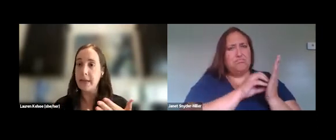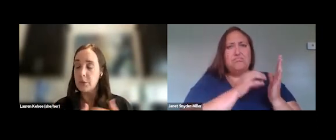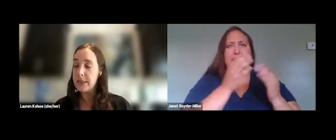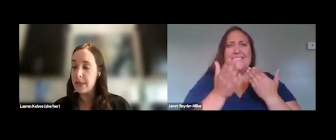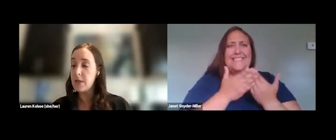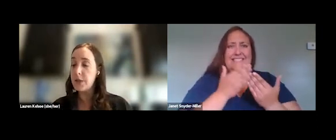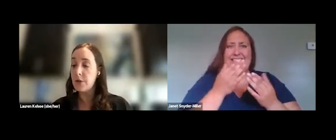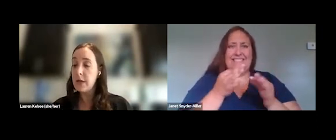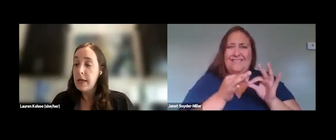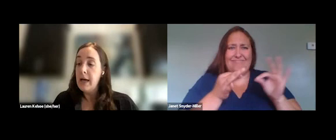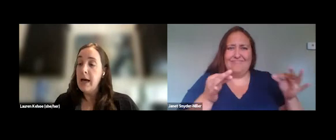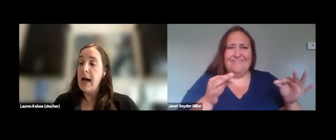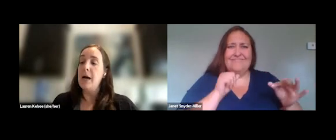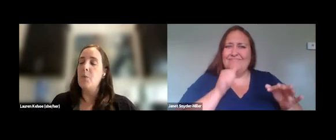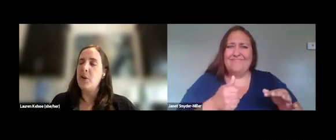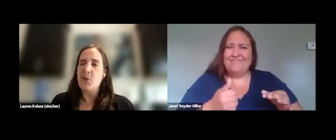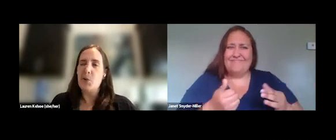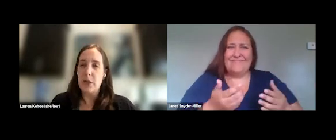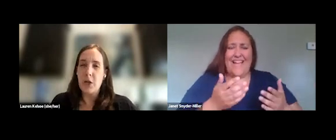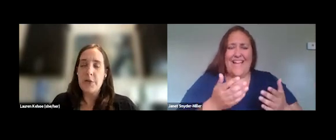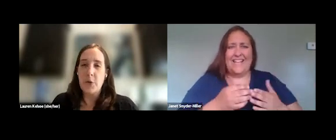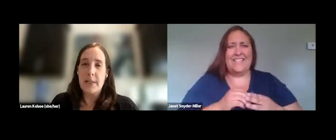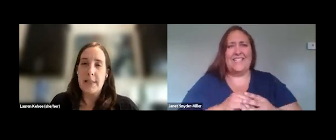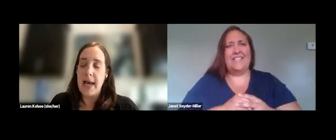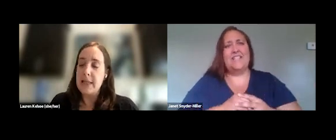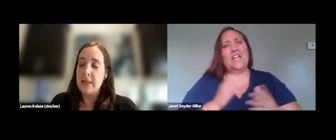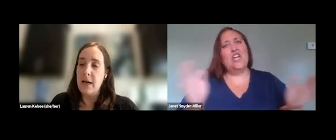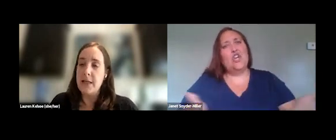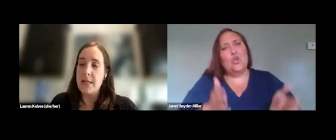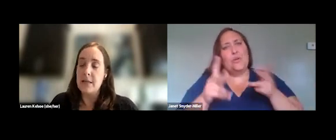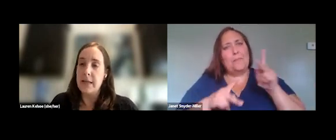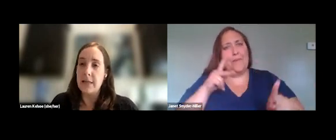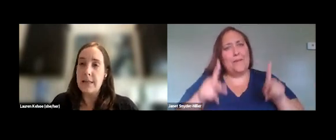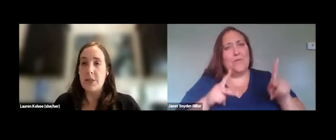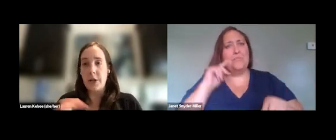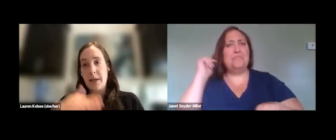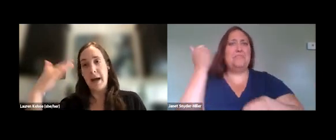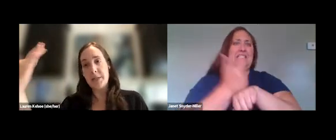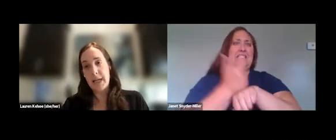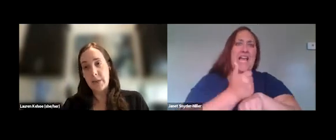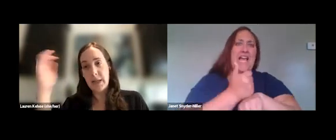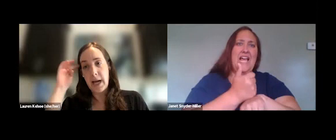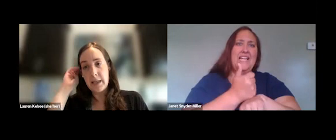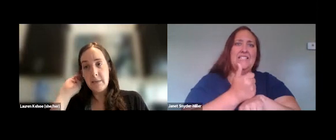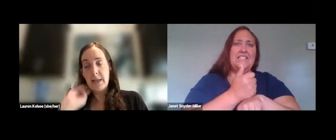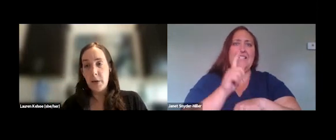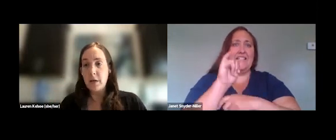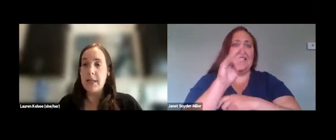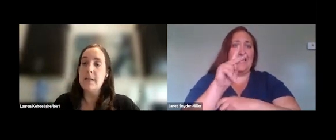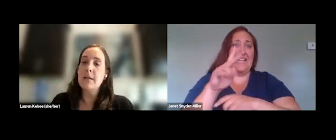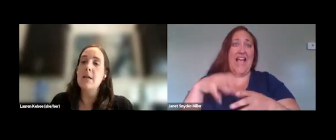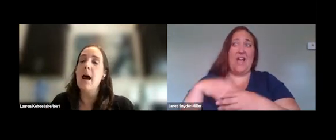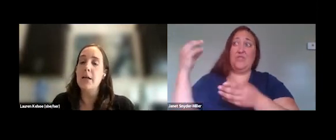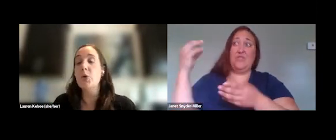what that link will be taking you to. We also encourage folks to set any links that took them outside of the guide that they were